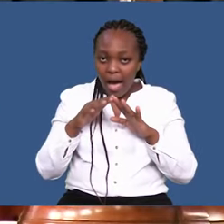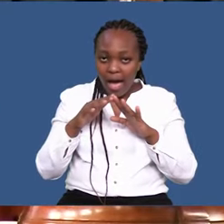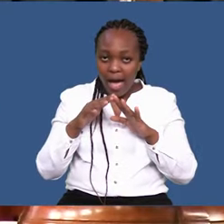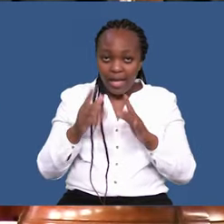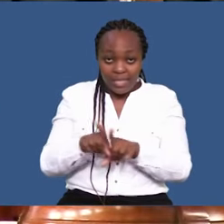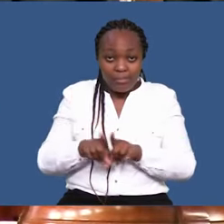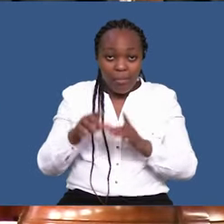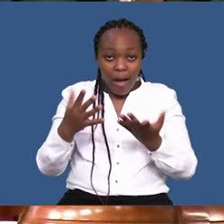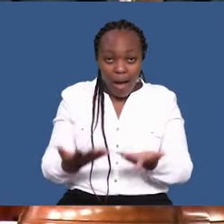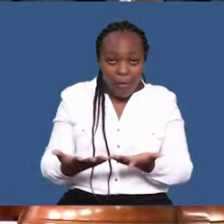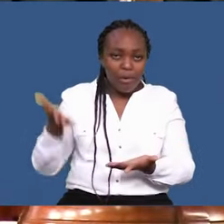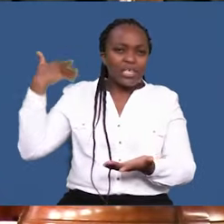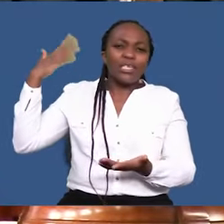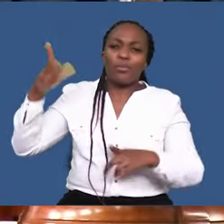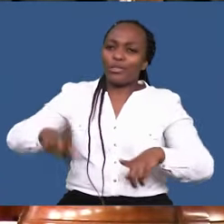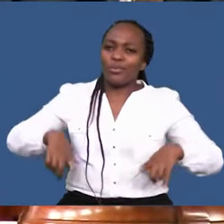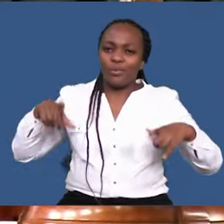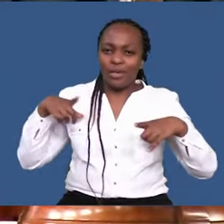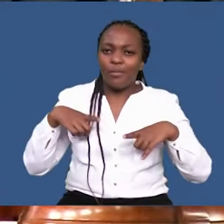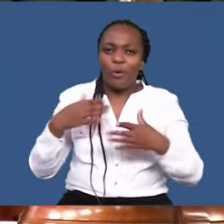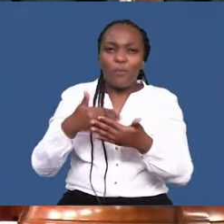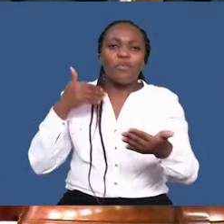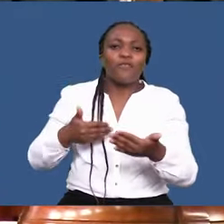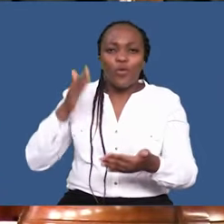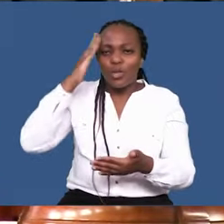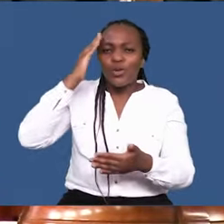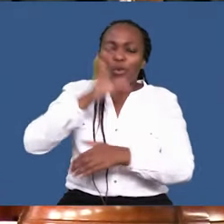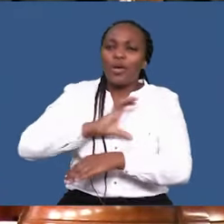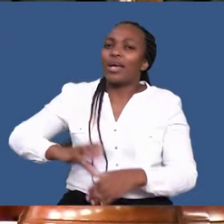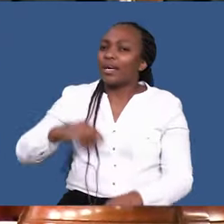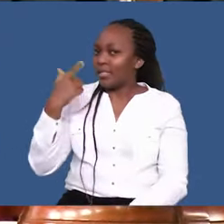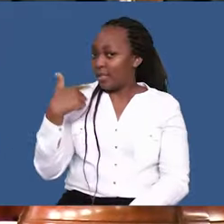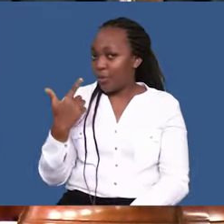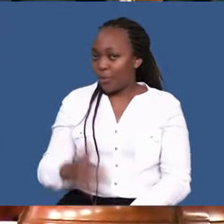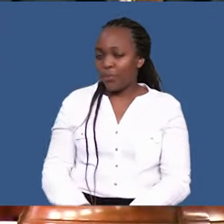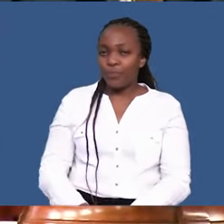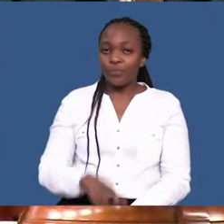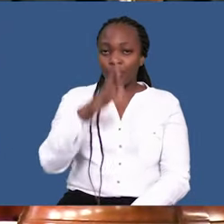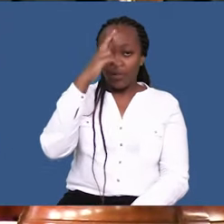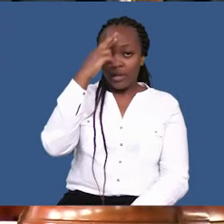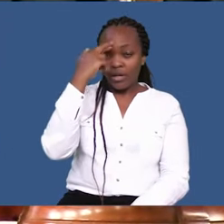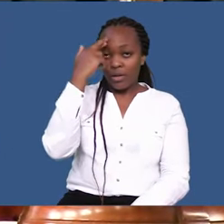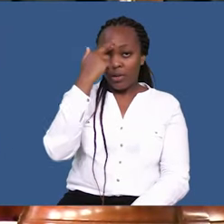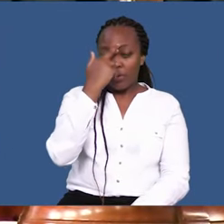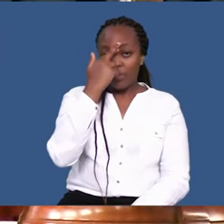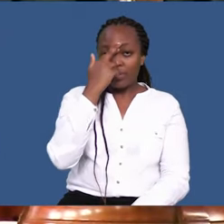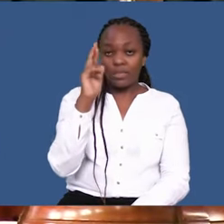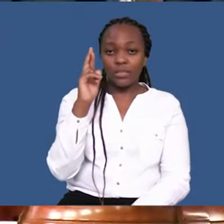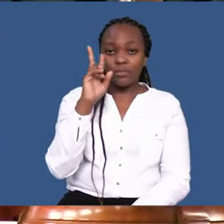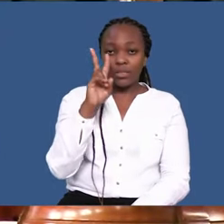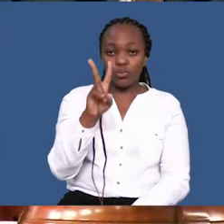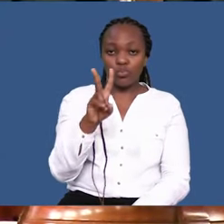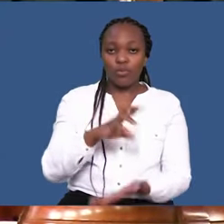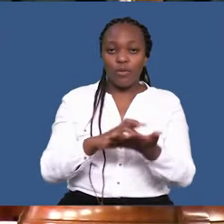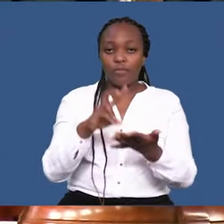Christ. In Romans chapter 2, and chapter 12 and verse 2, we